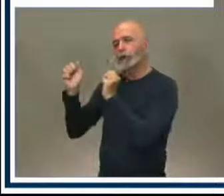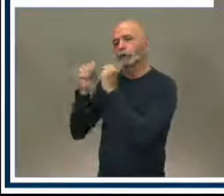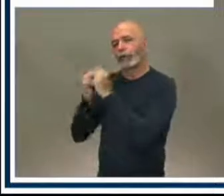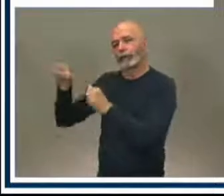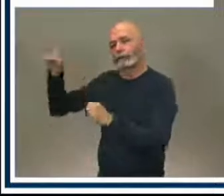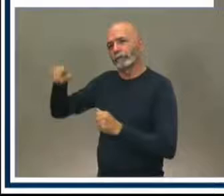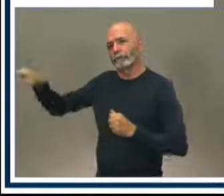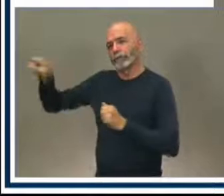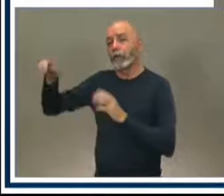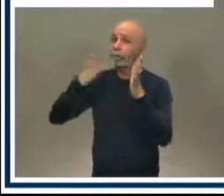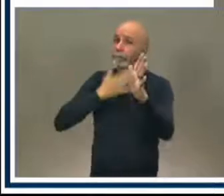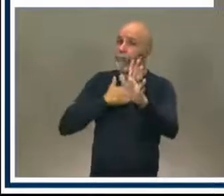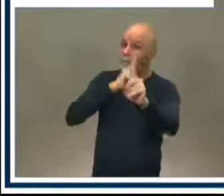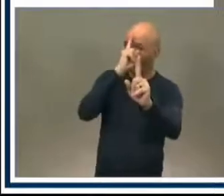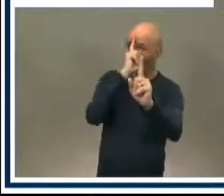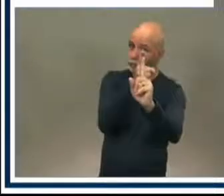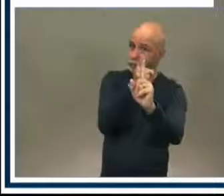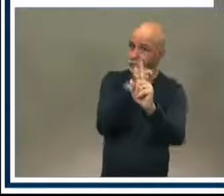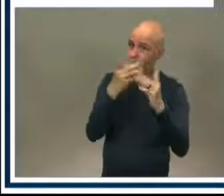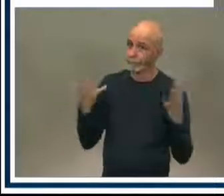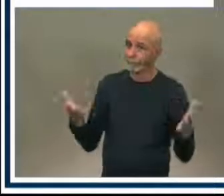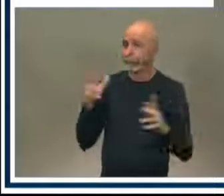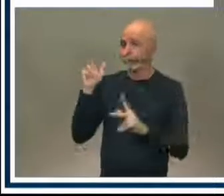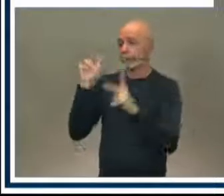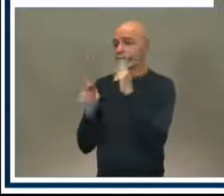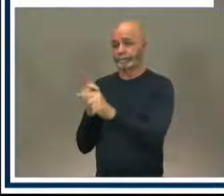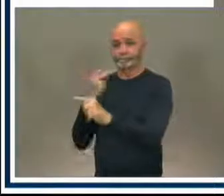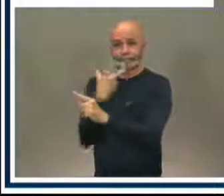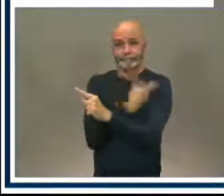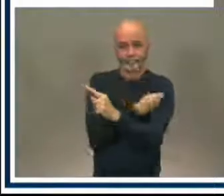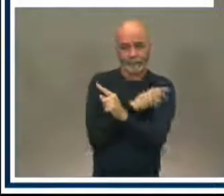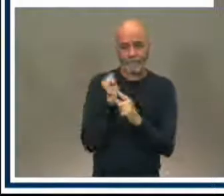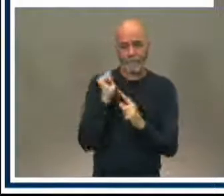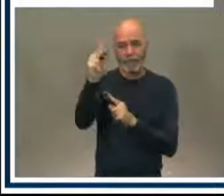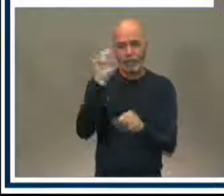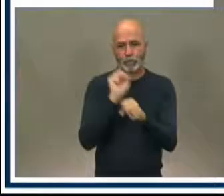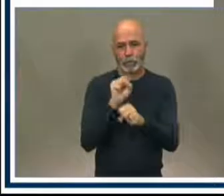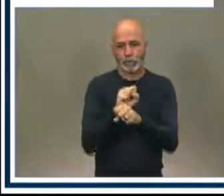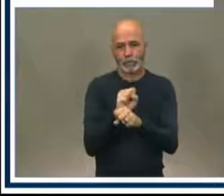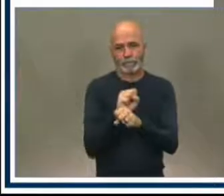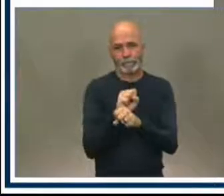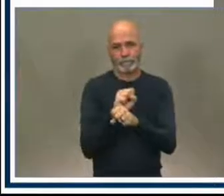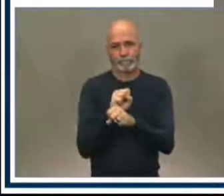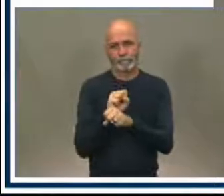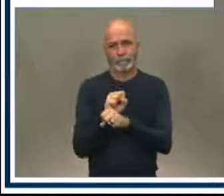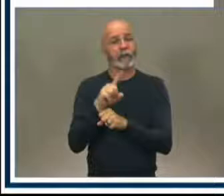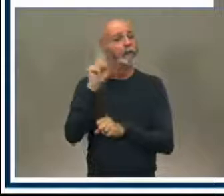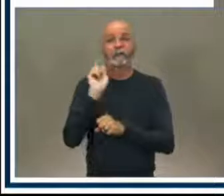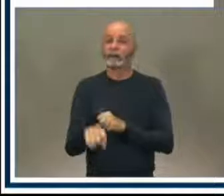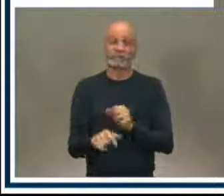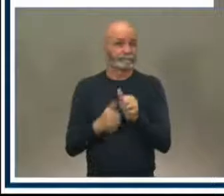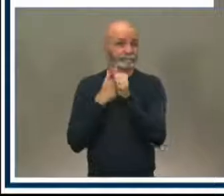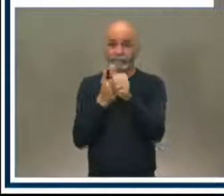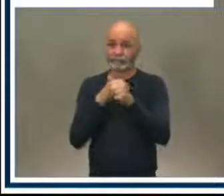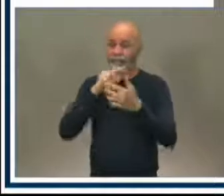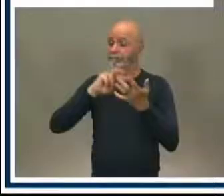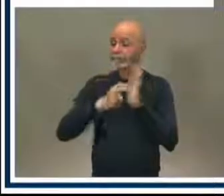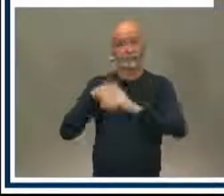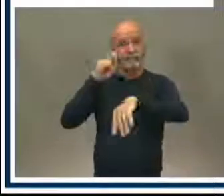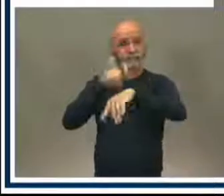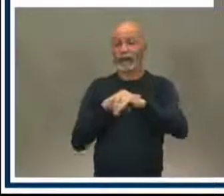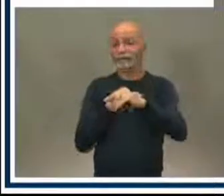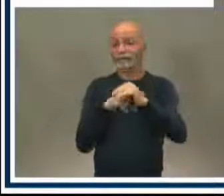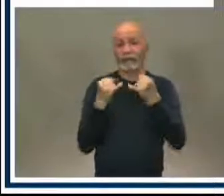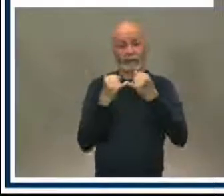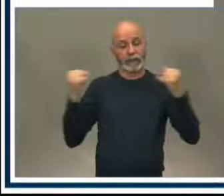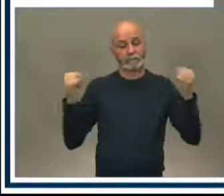people vaccinated and get them into the workplace. We do have to have some deadlines, and people have to understand what the consequences are if they